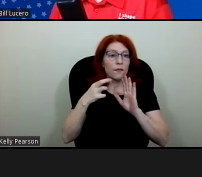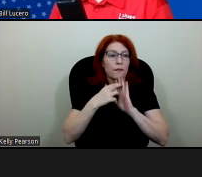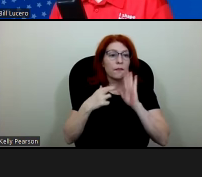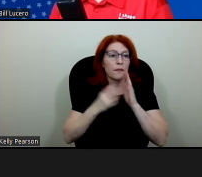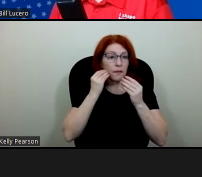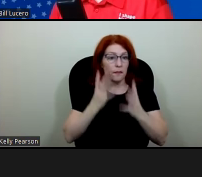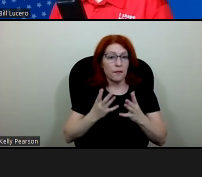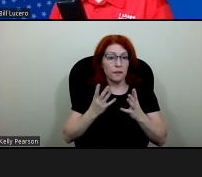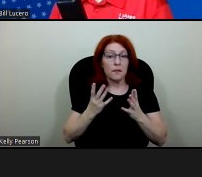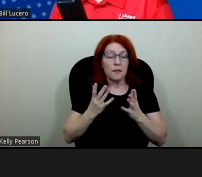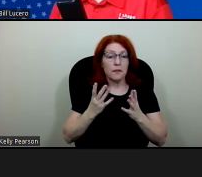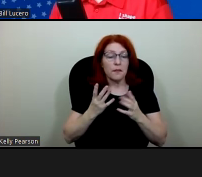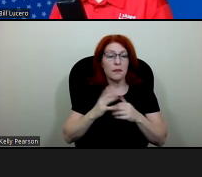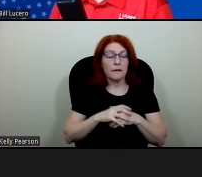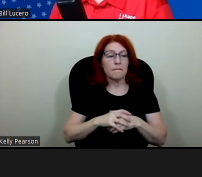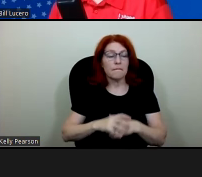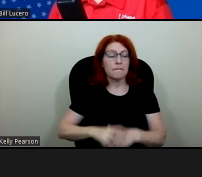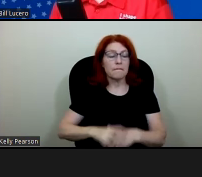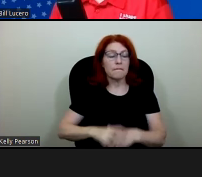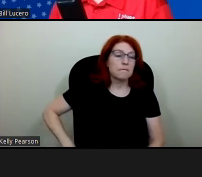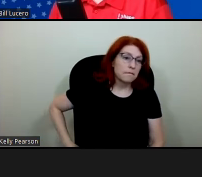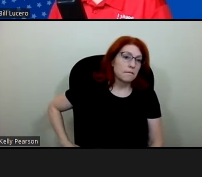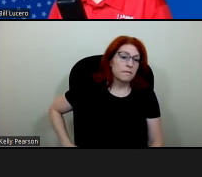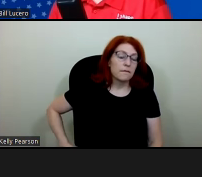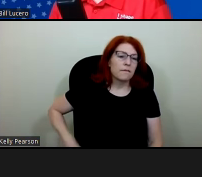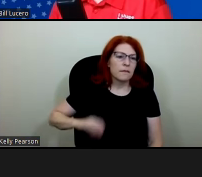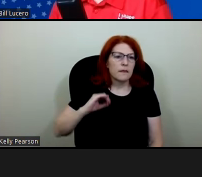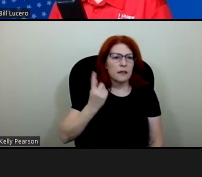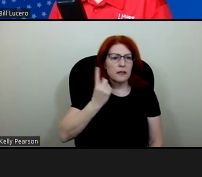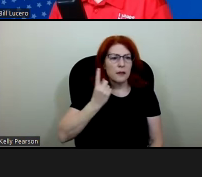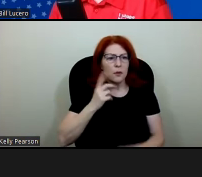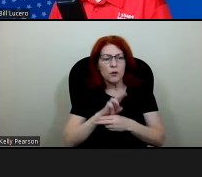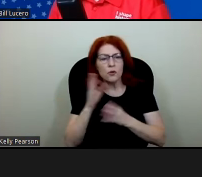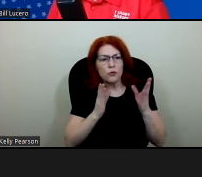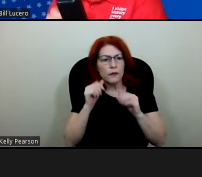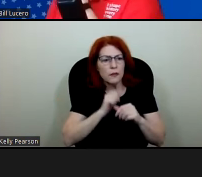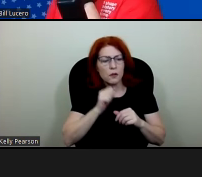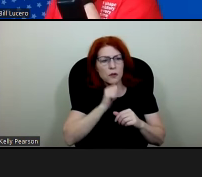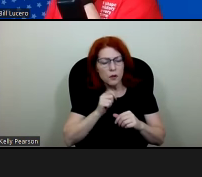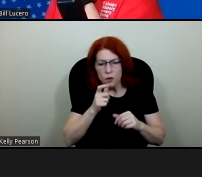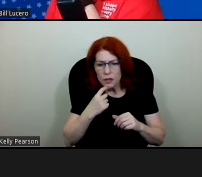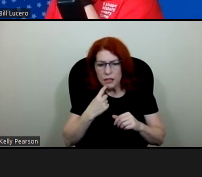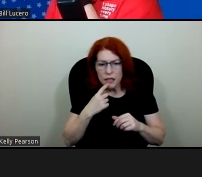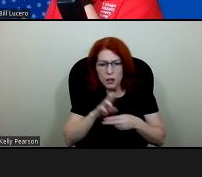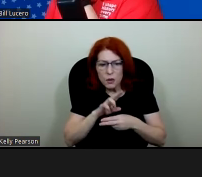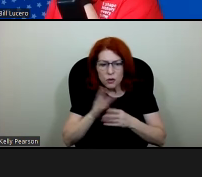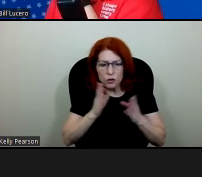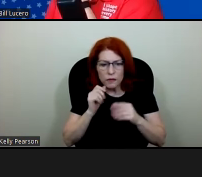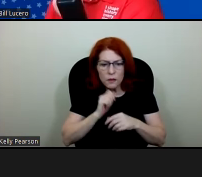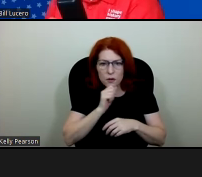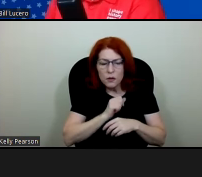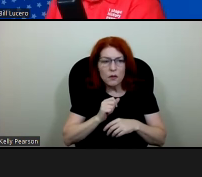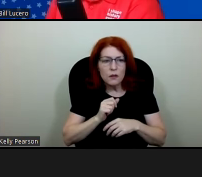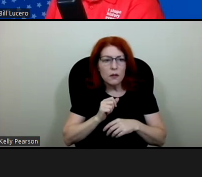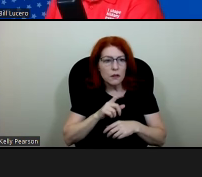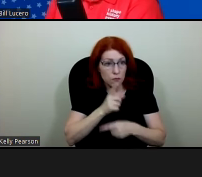Service ID. So it looks like somebody used Service Arizona. Somebody said they used Service Arizona? Is that